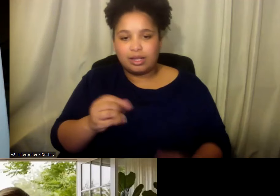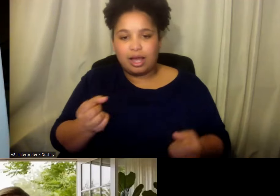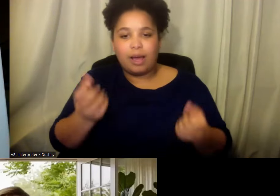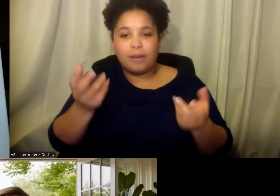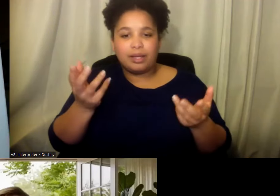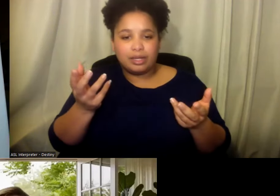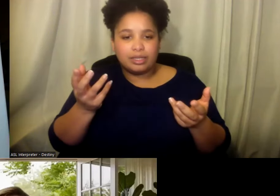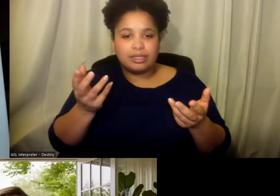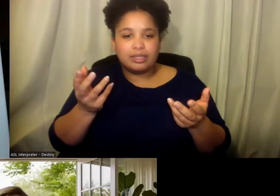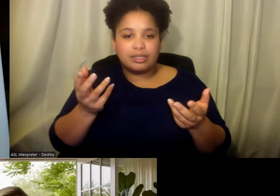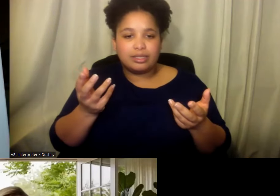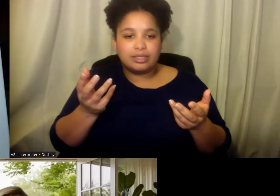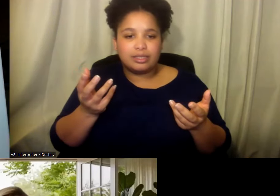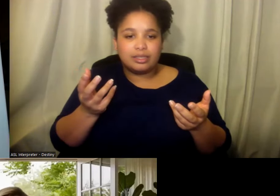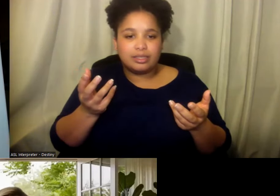of